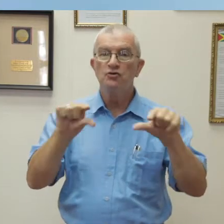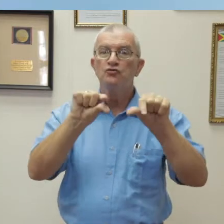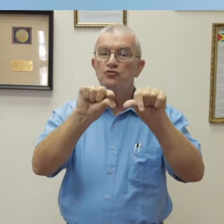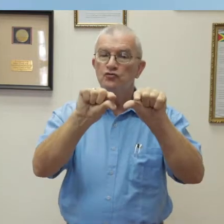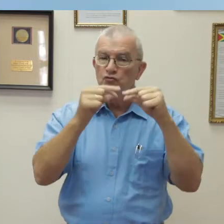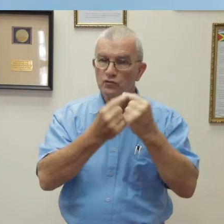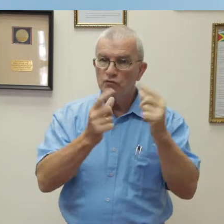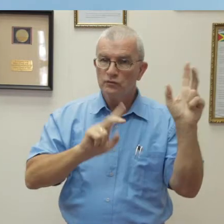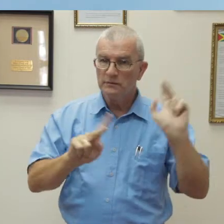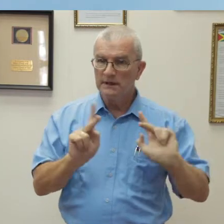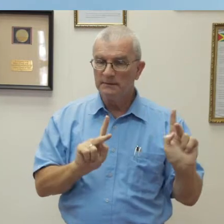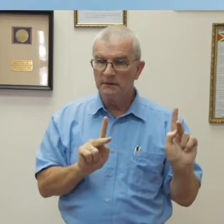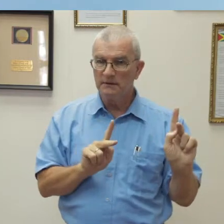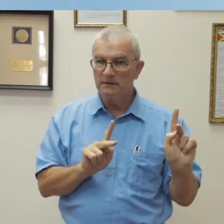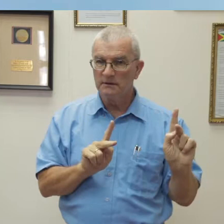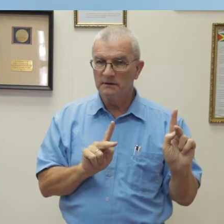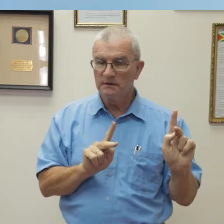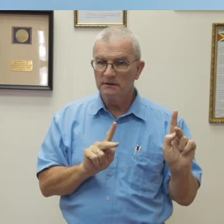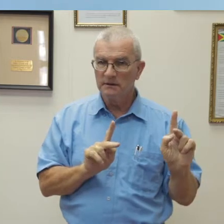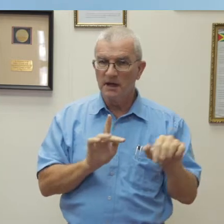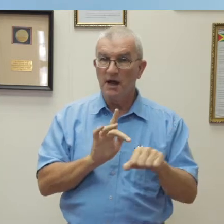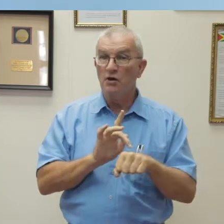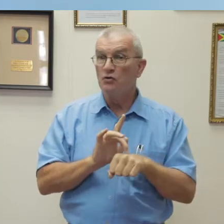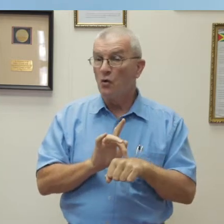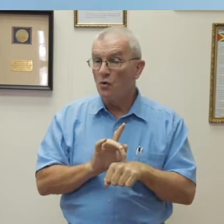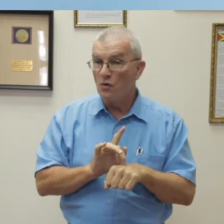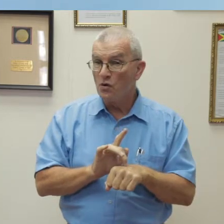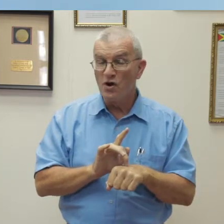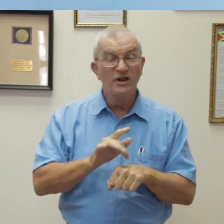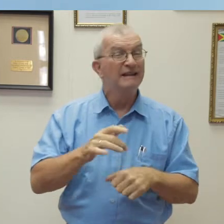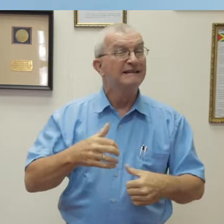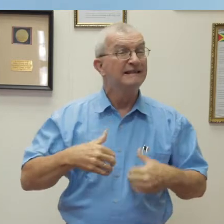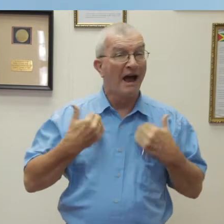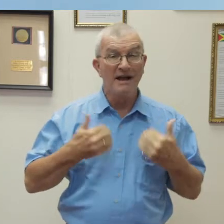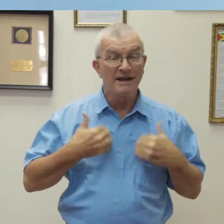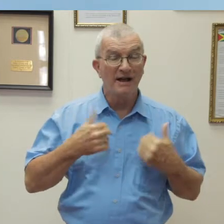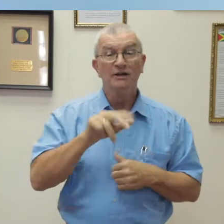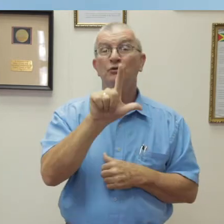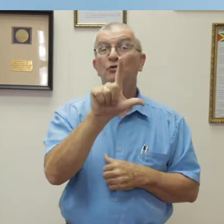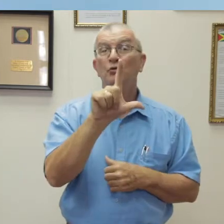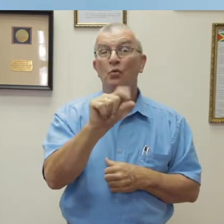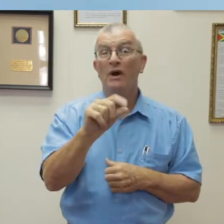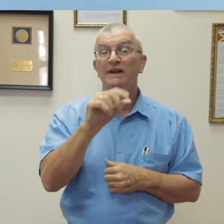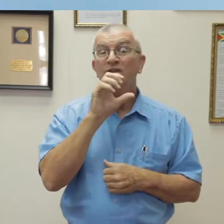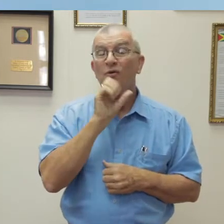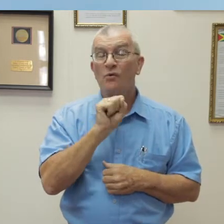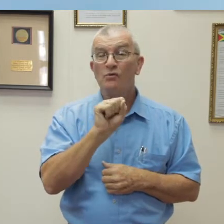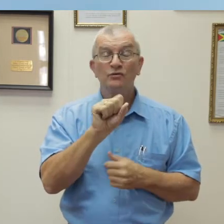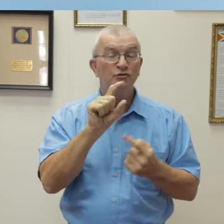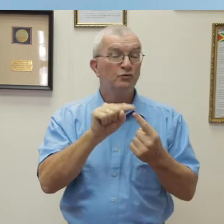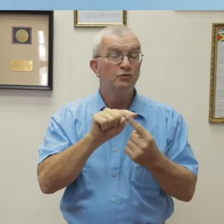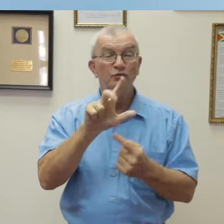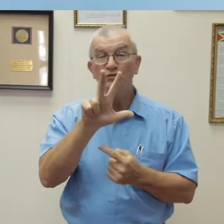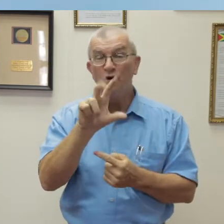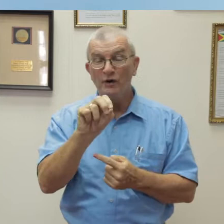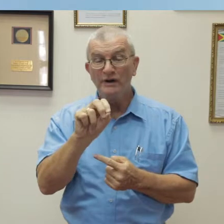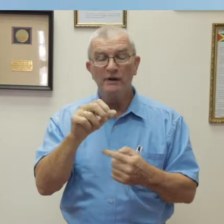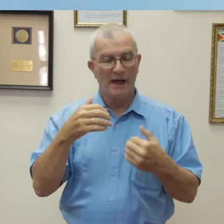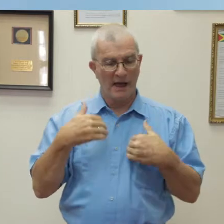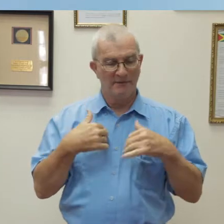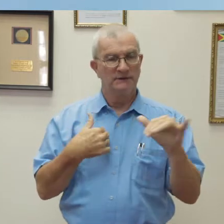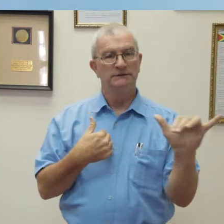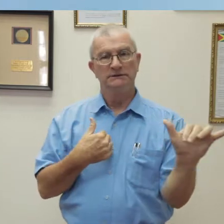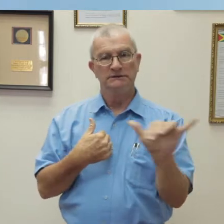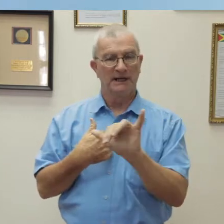persons as early as their mid-20s who have these conditions. Take note.